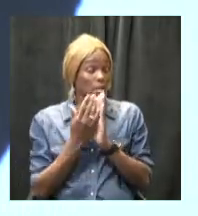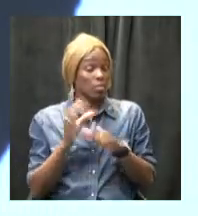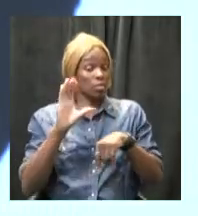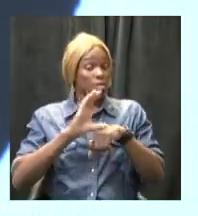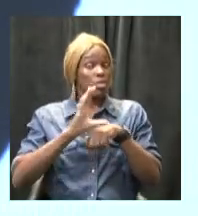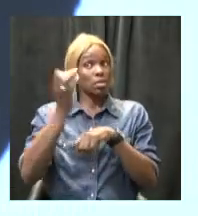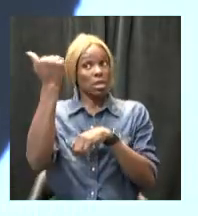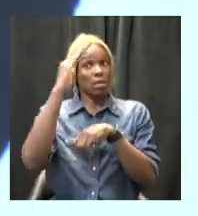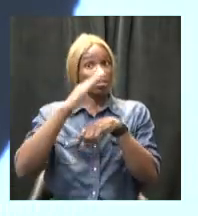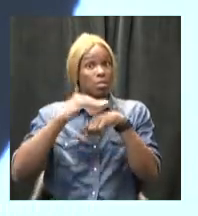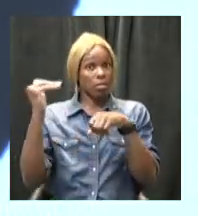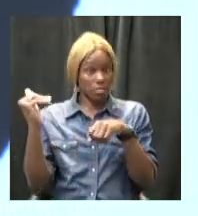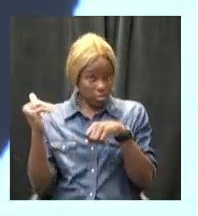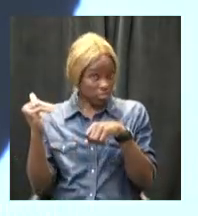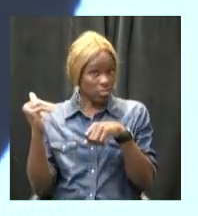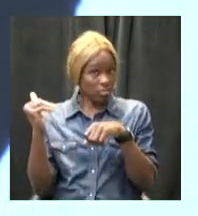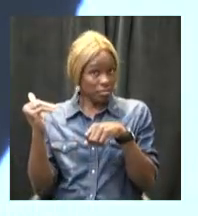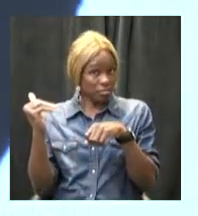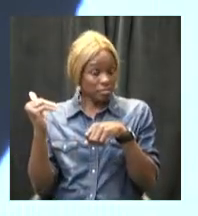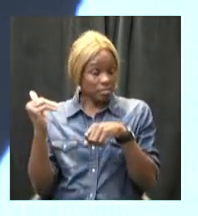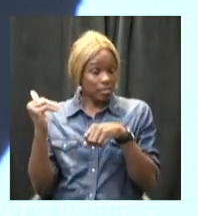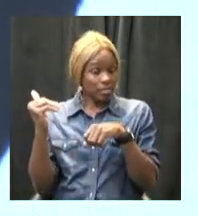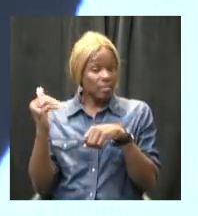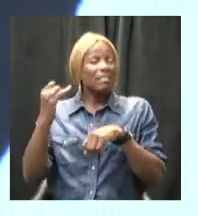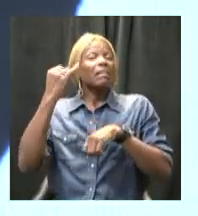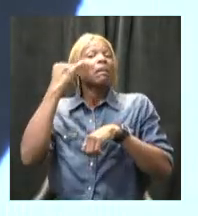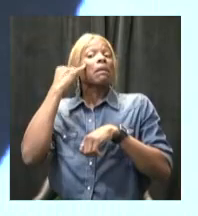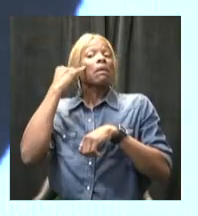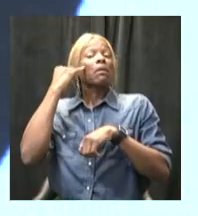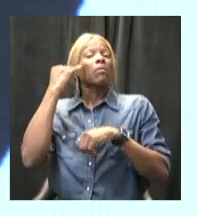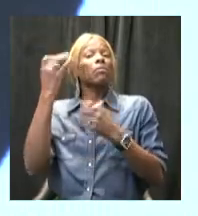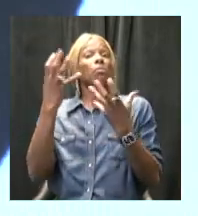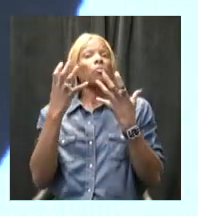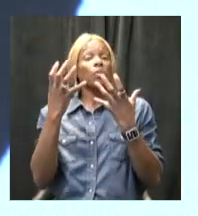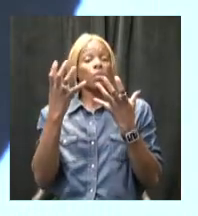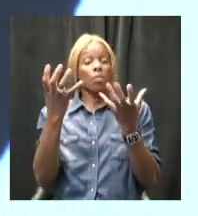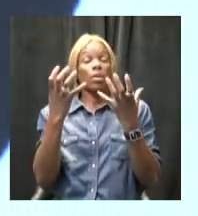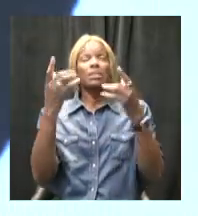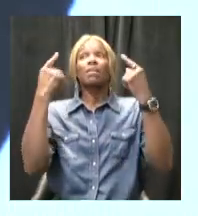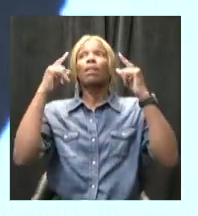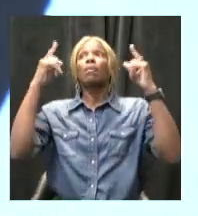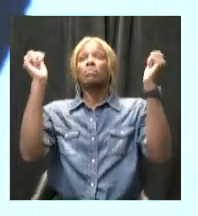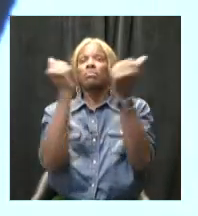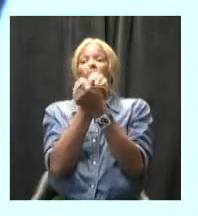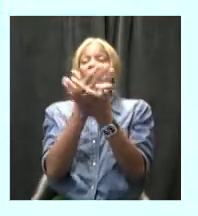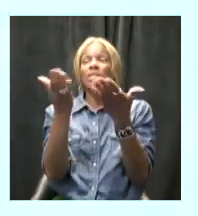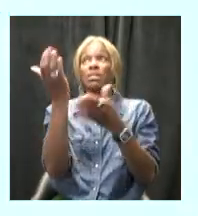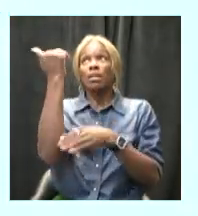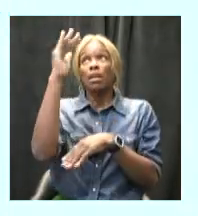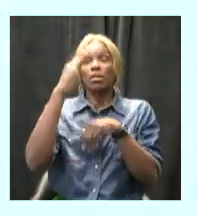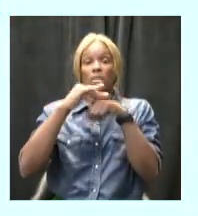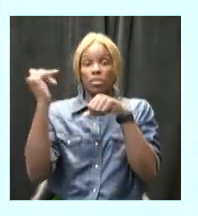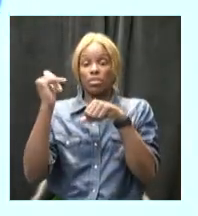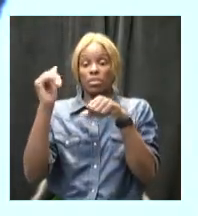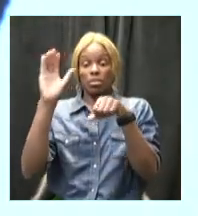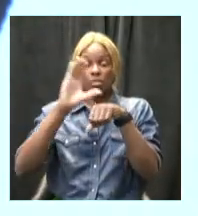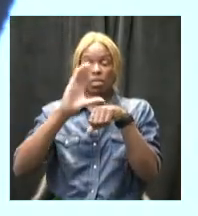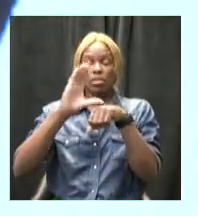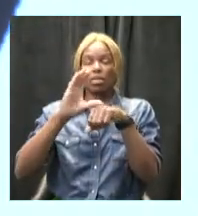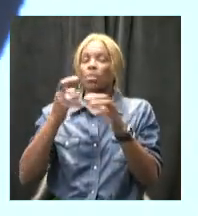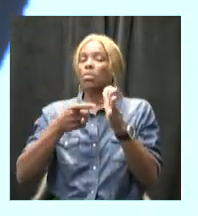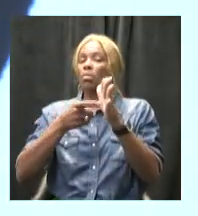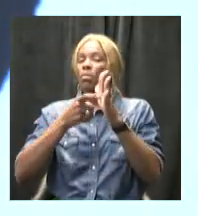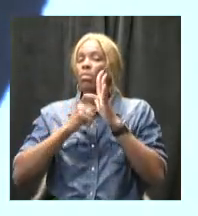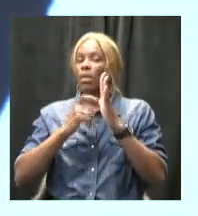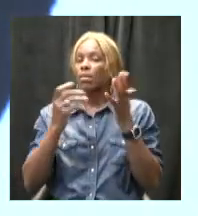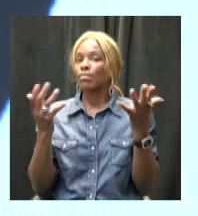to be, if we're ever going to be able to accomplish the things that God has called us to as a church, it's going to require that